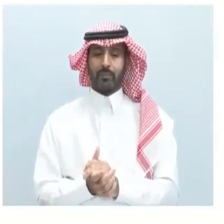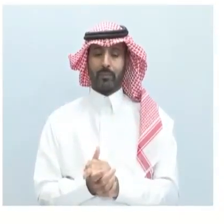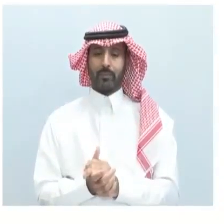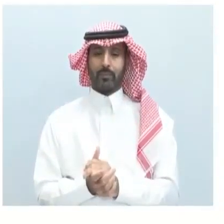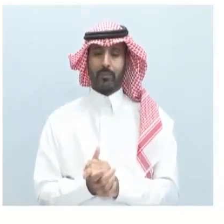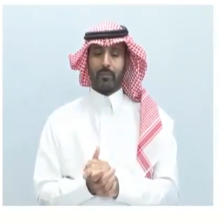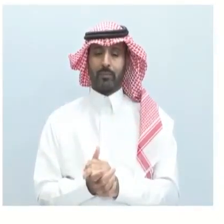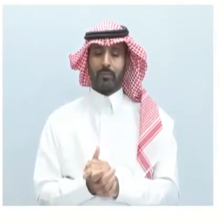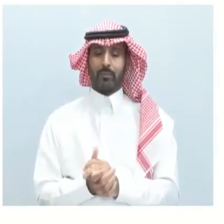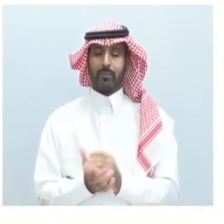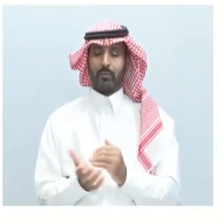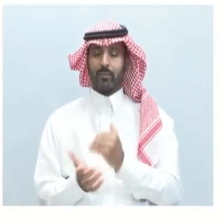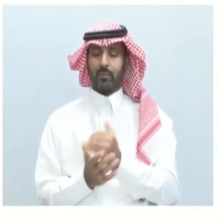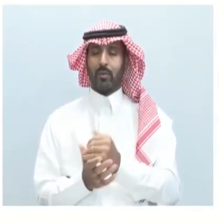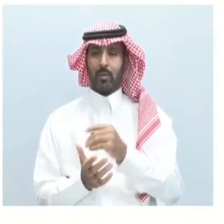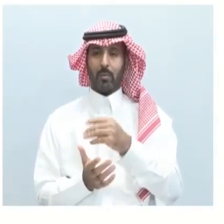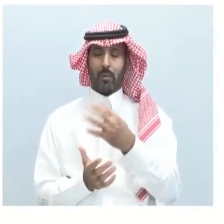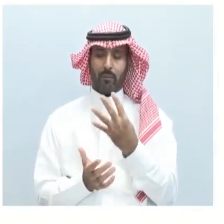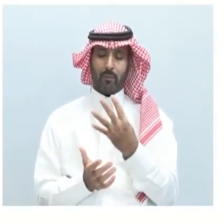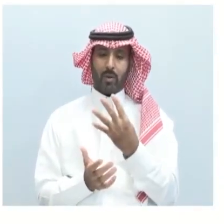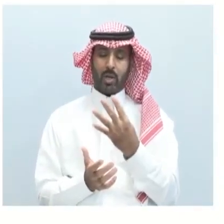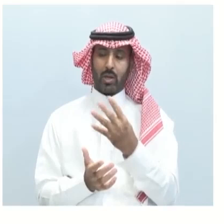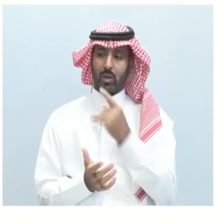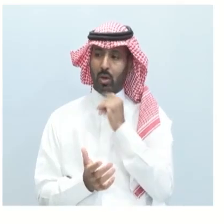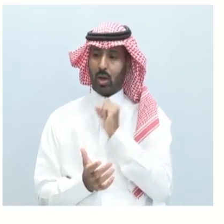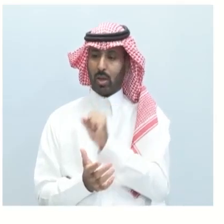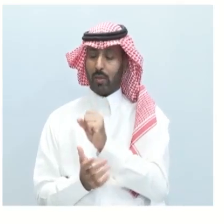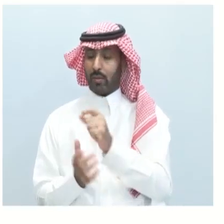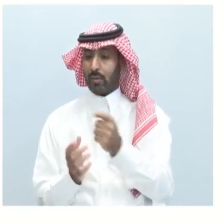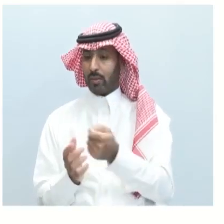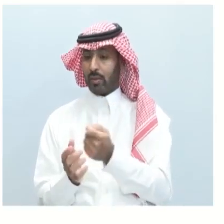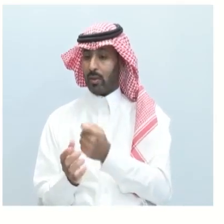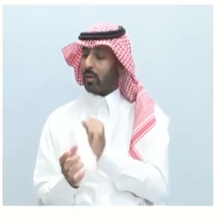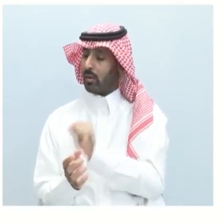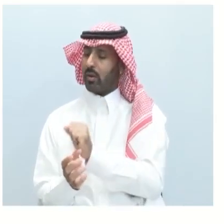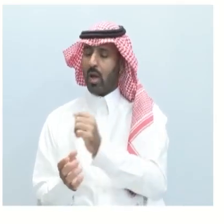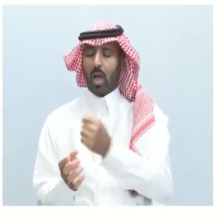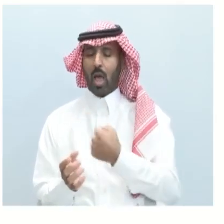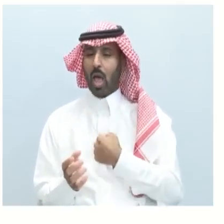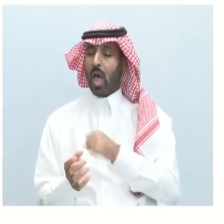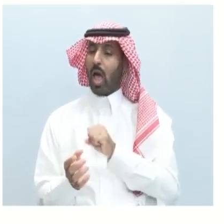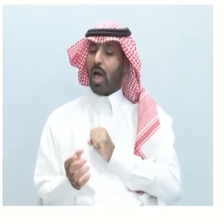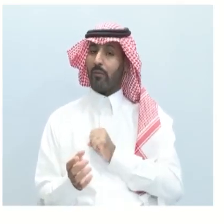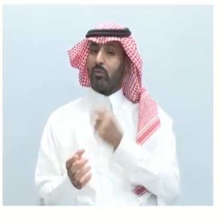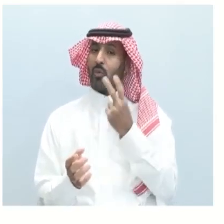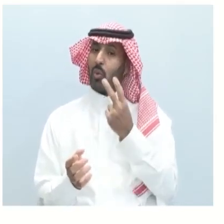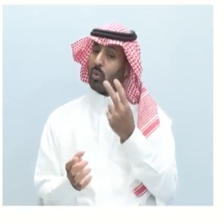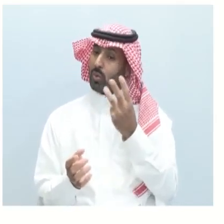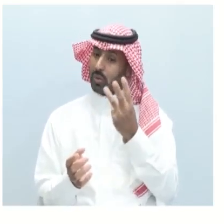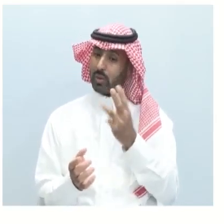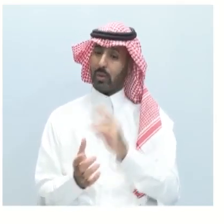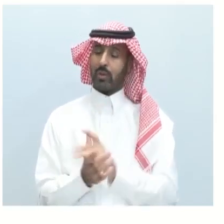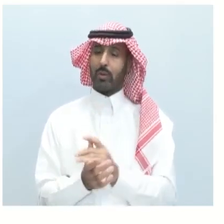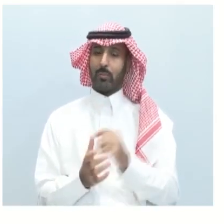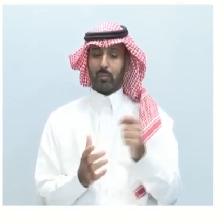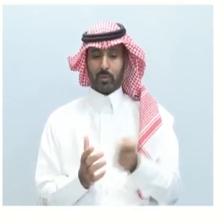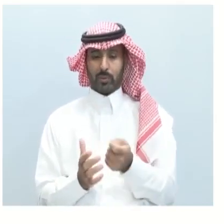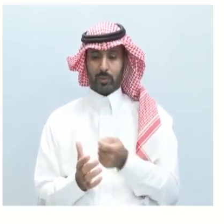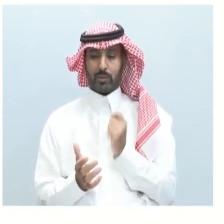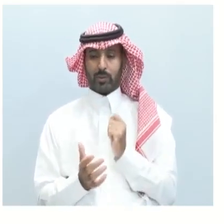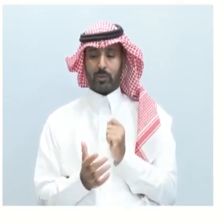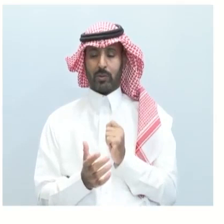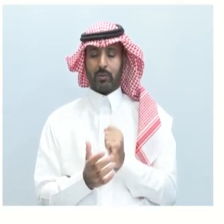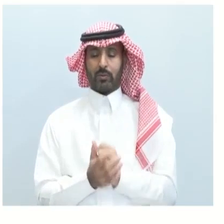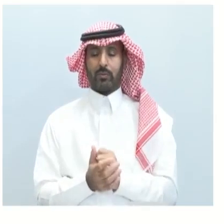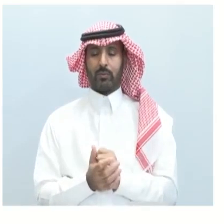We have here number 4, you can keep that pen. I have 2 or 3, number 2 or 3 pens. You can see